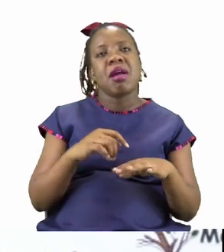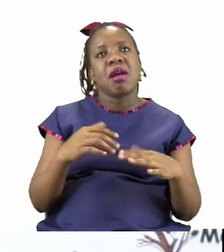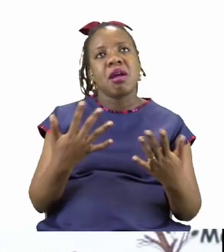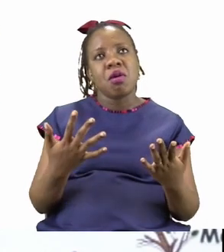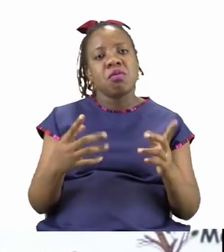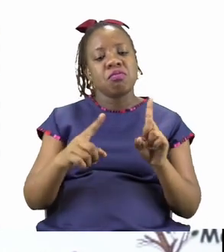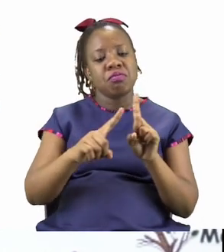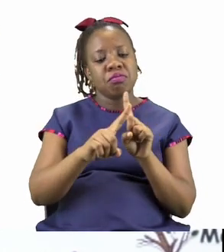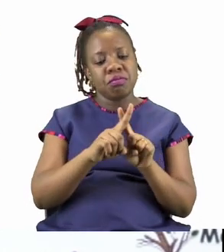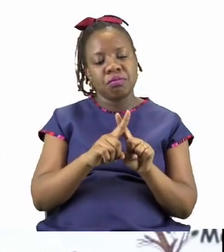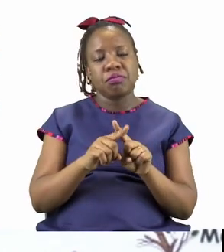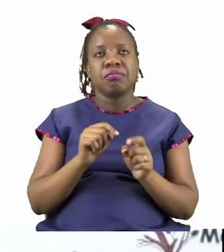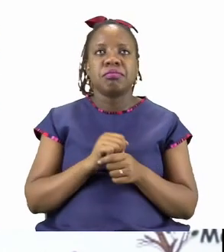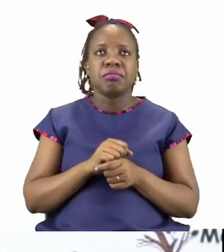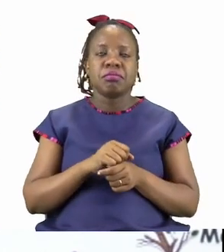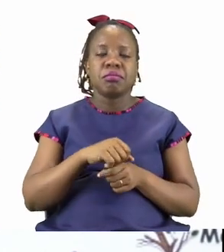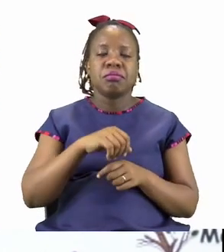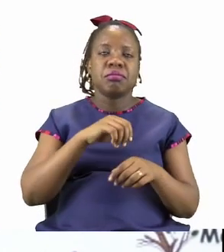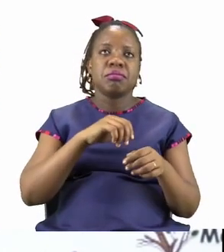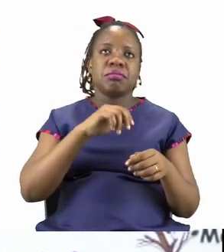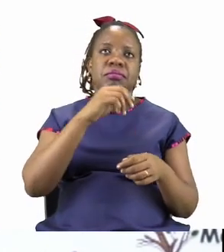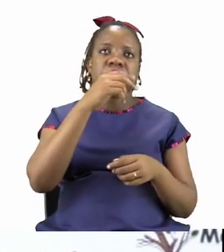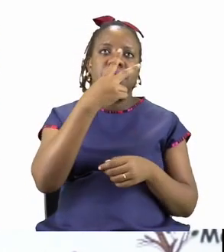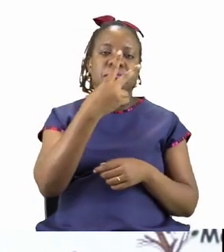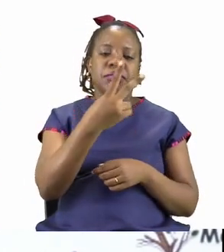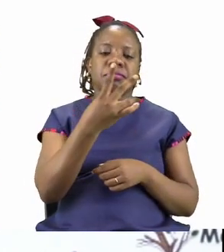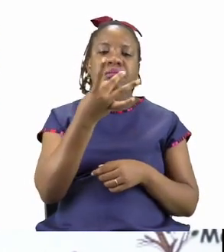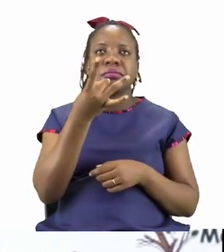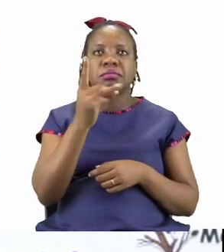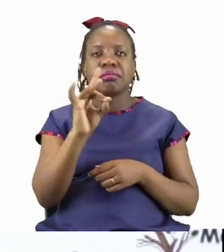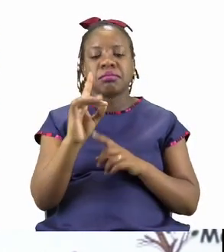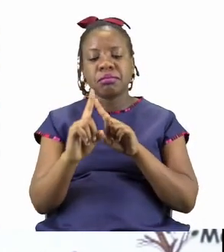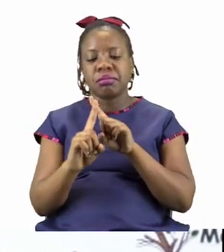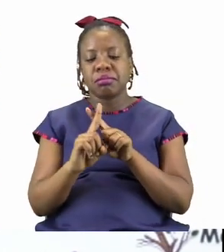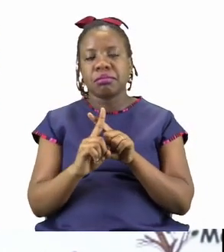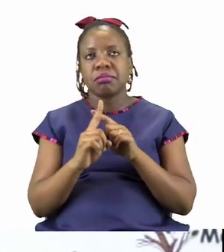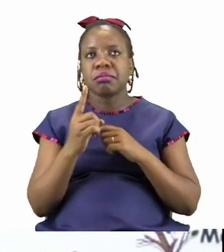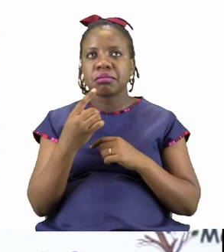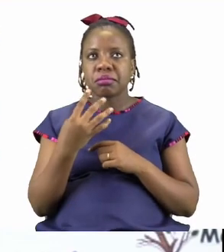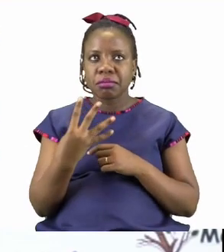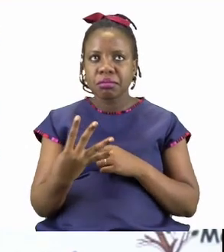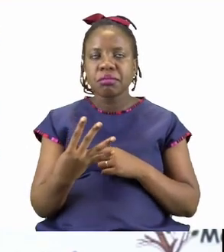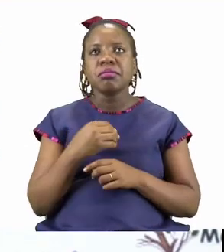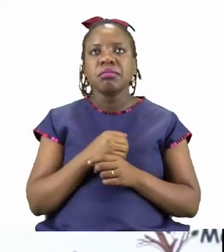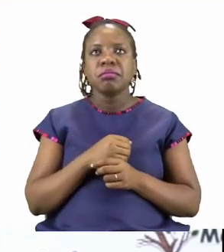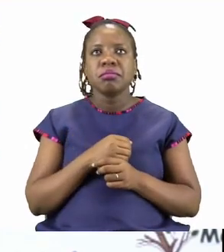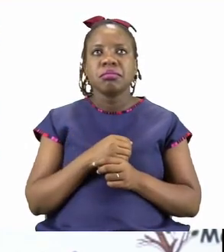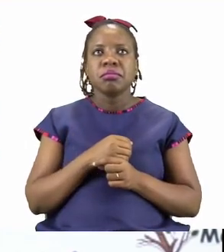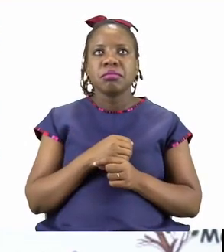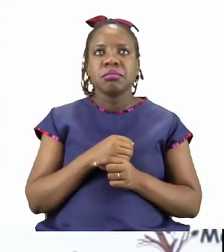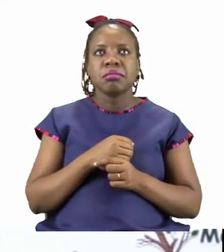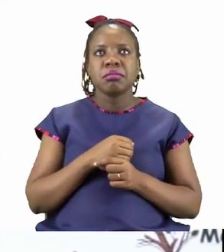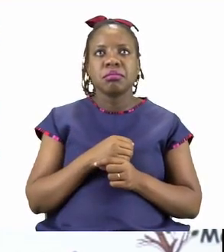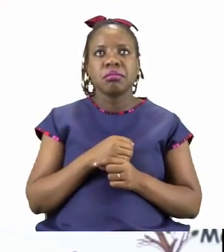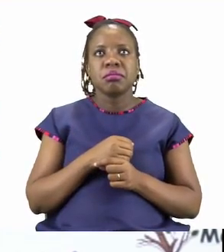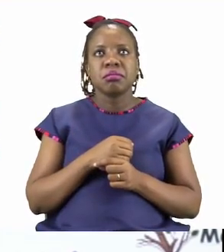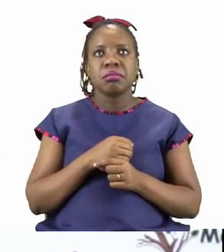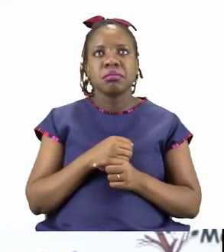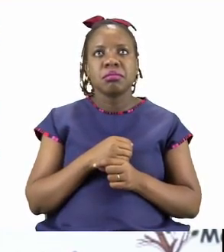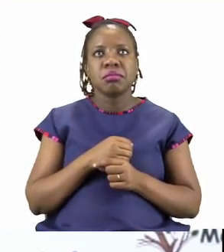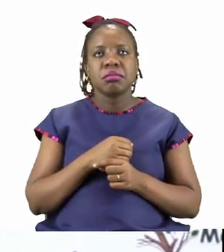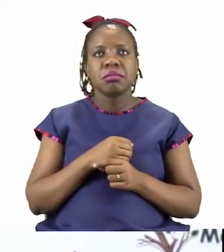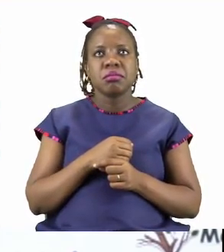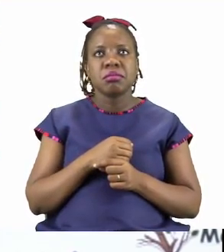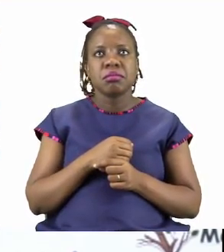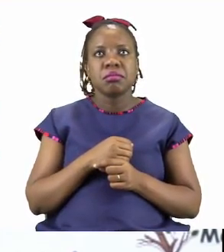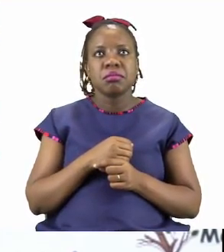28 times 4. Now you will see the sum is done. So let's see how we got to